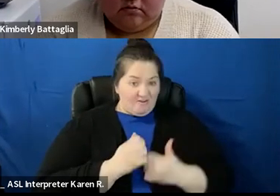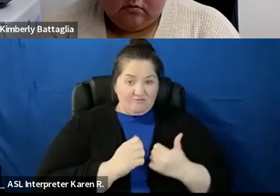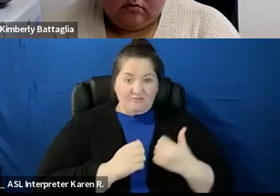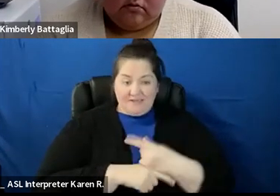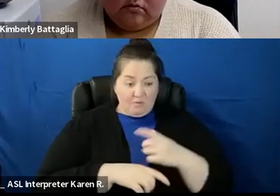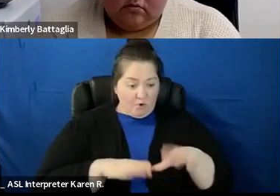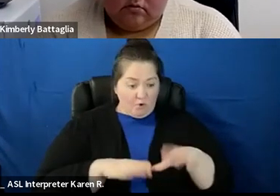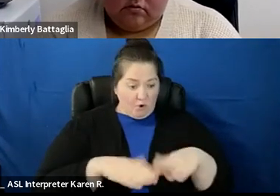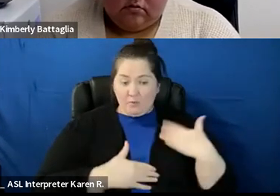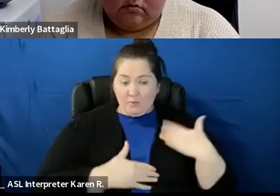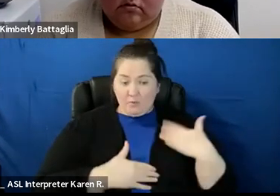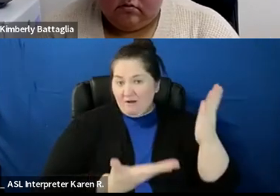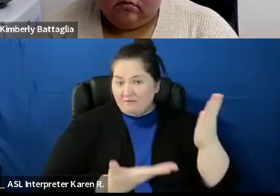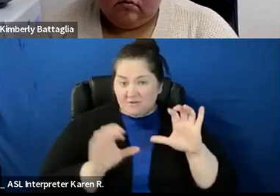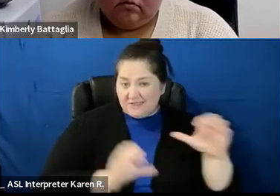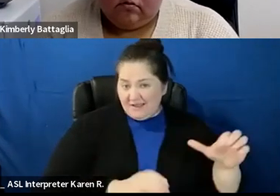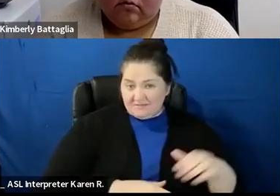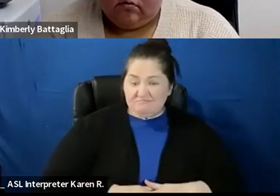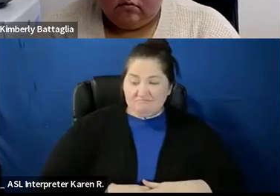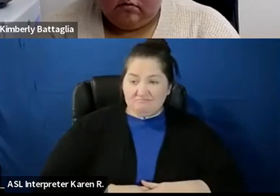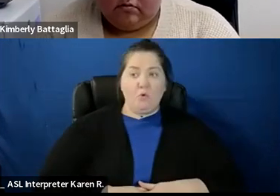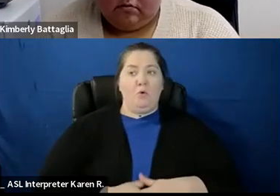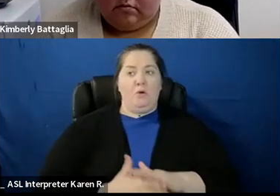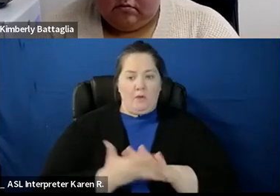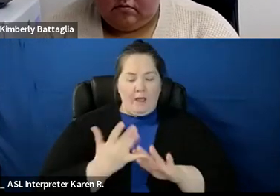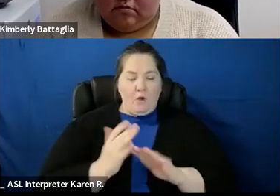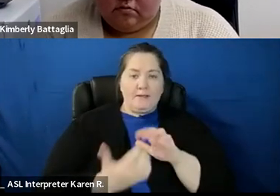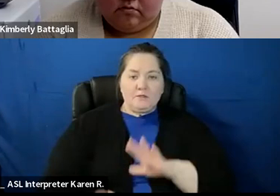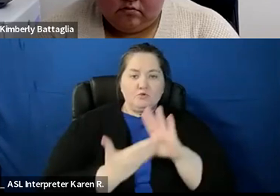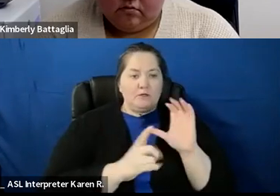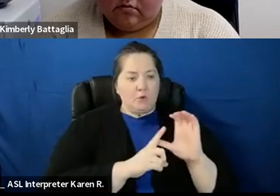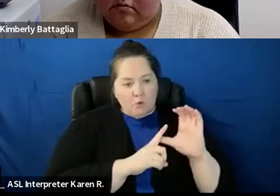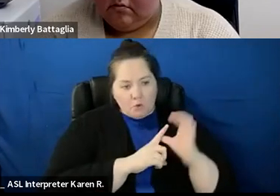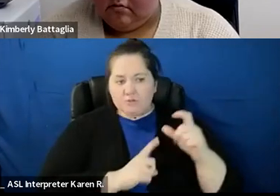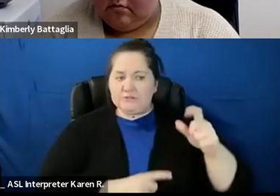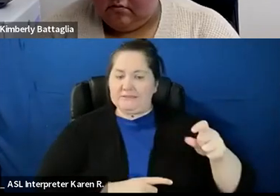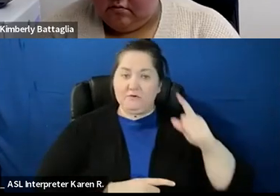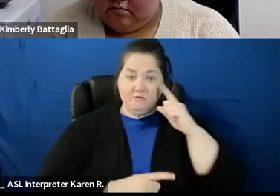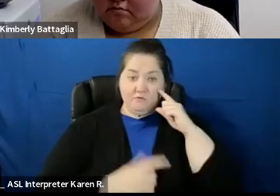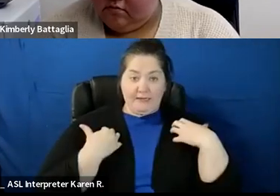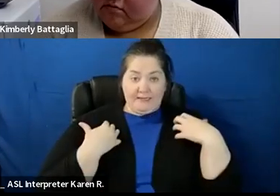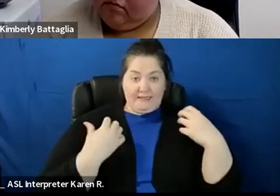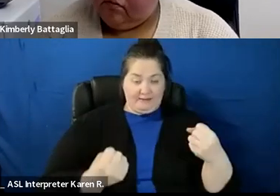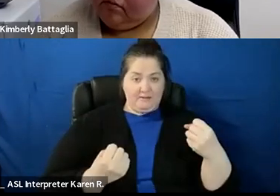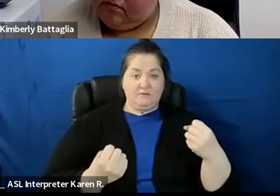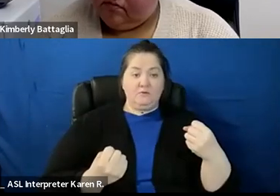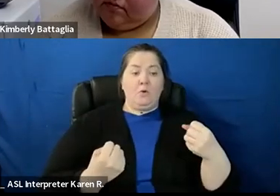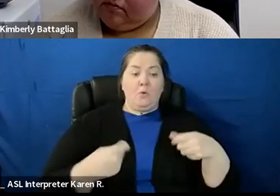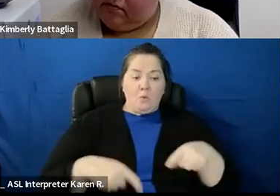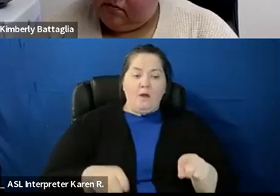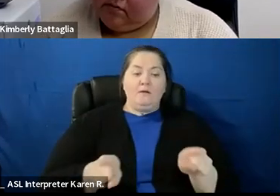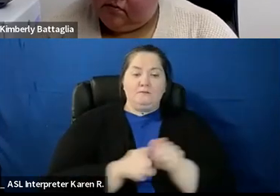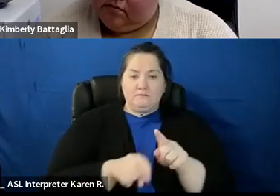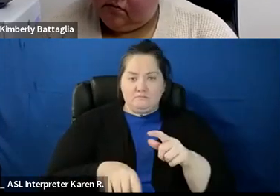So those are ways that we can address the cultural need for healing while also strengthening